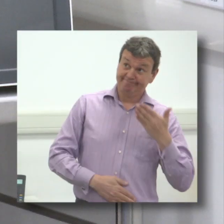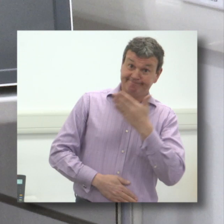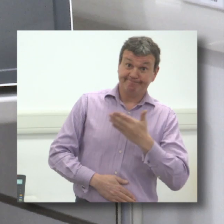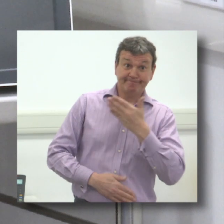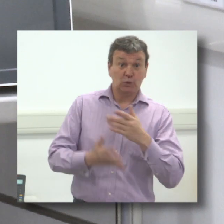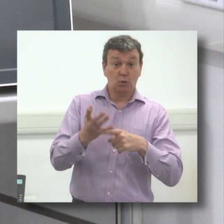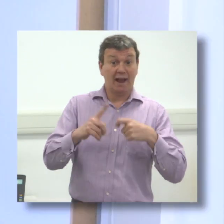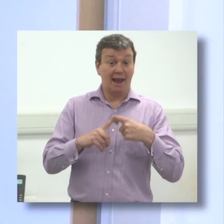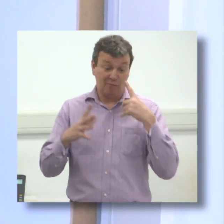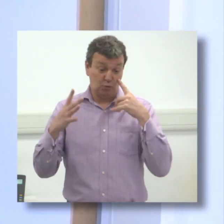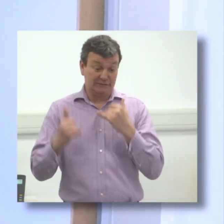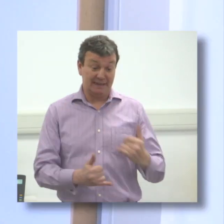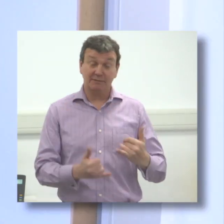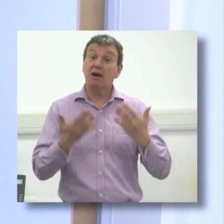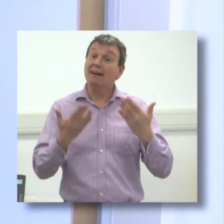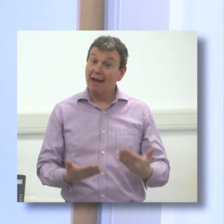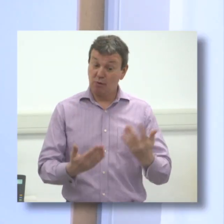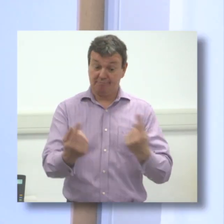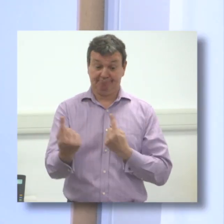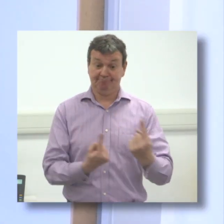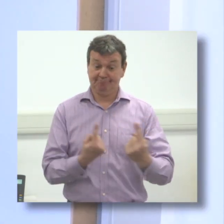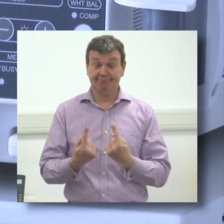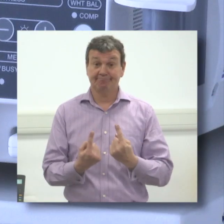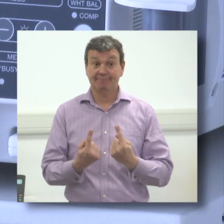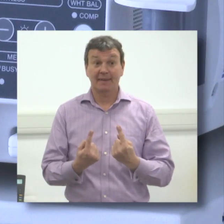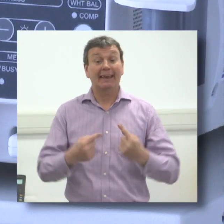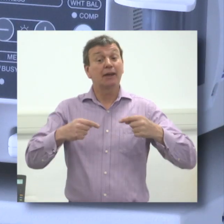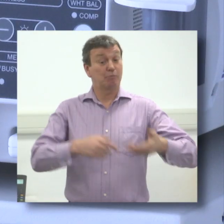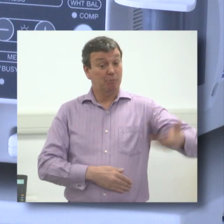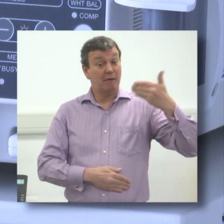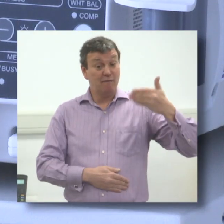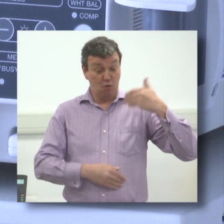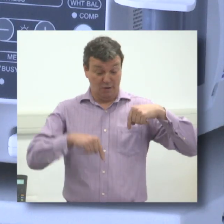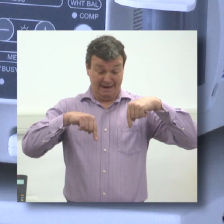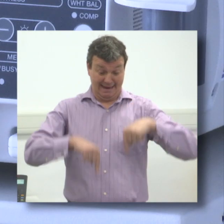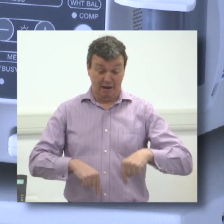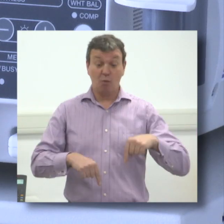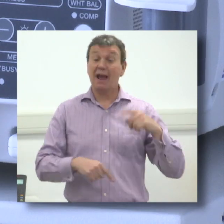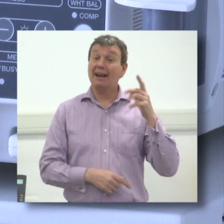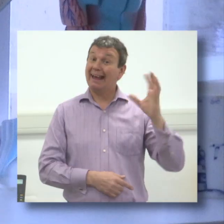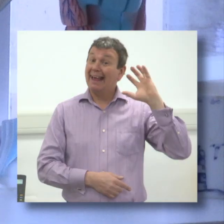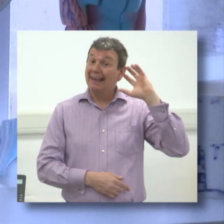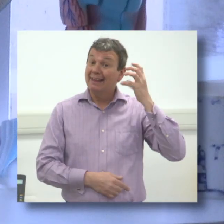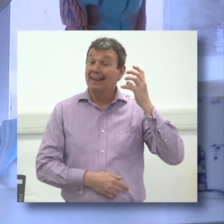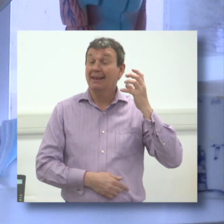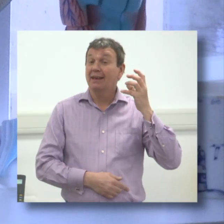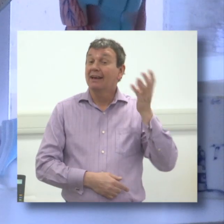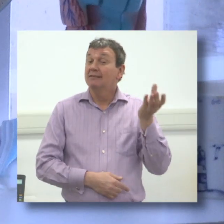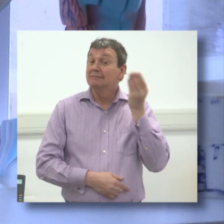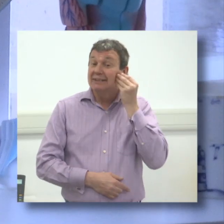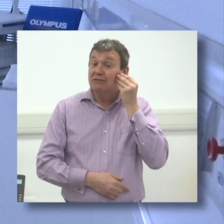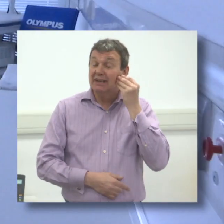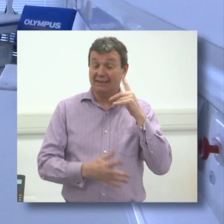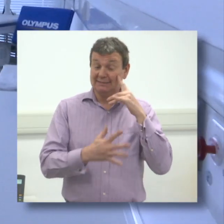audiology service. So these are, in the past we could only do hearing testing for kids up to a certain age, and now we are able